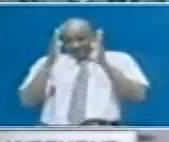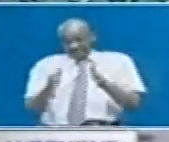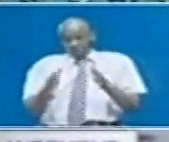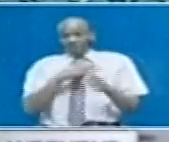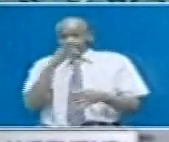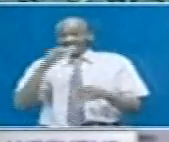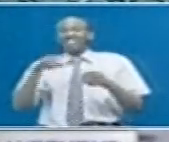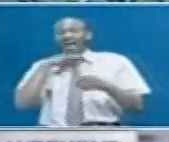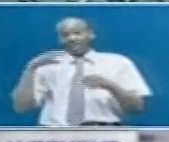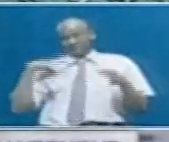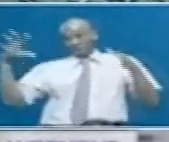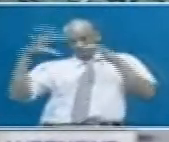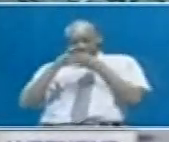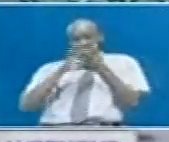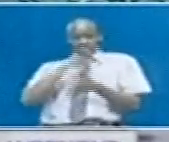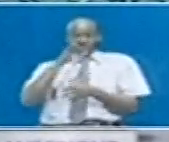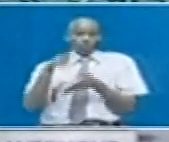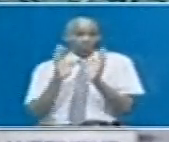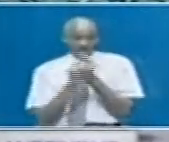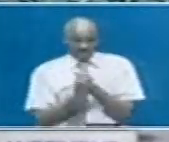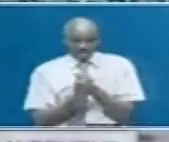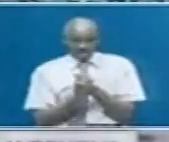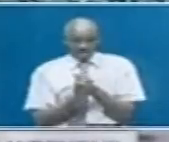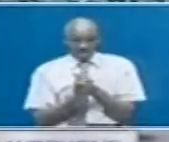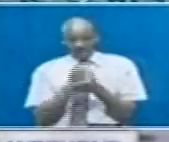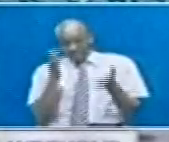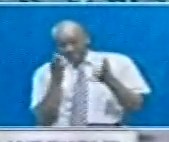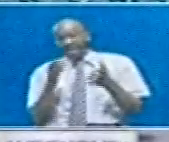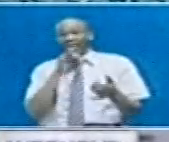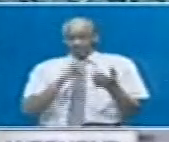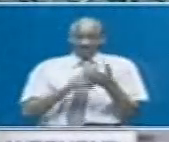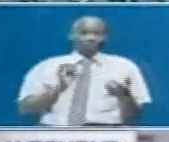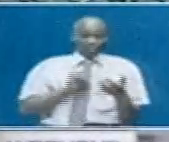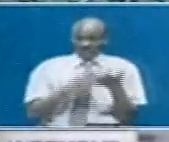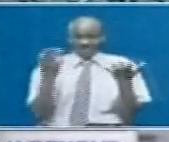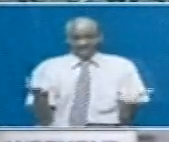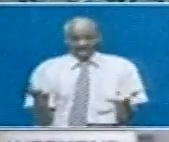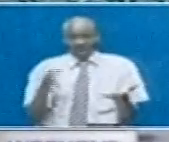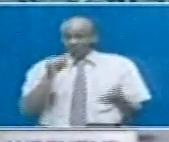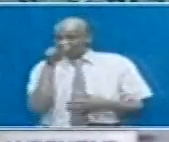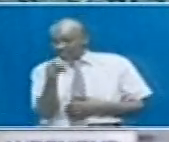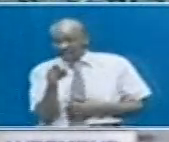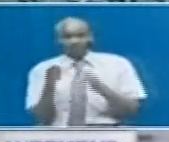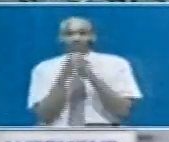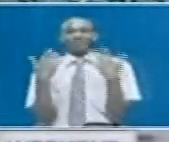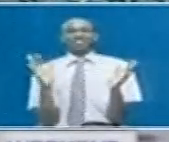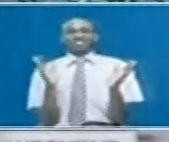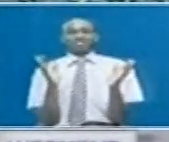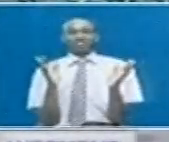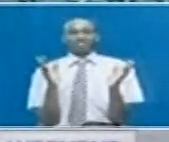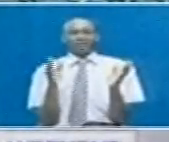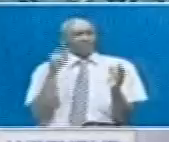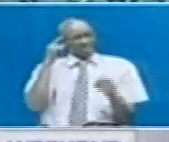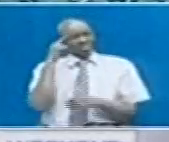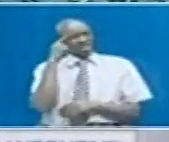soul. Then you have a conversation with a guy, he gives you directions if it's a spouse or a parent, and then after that you walk out and the story ends there. So most